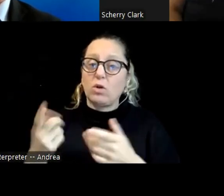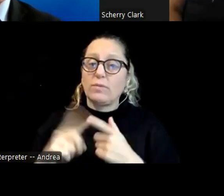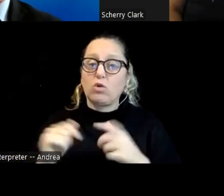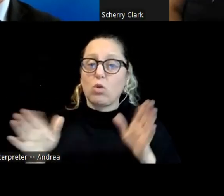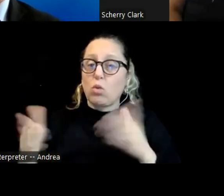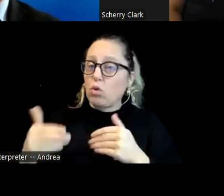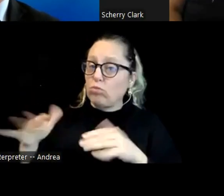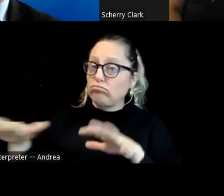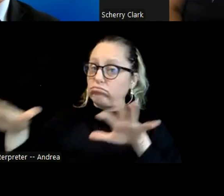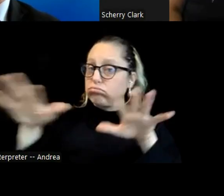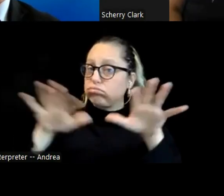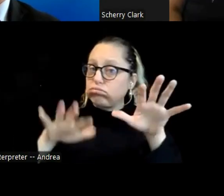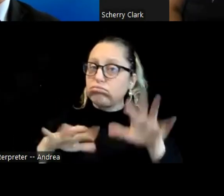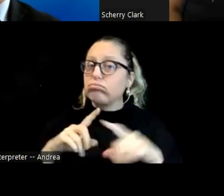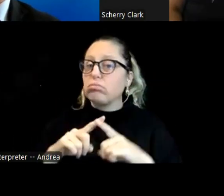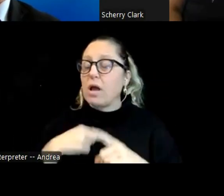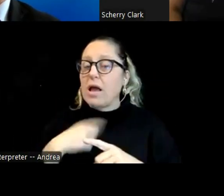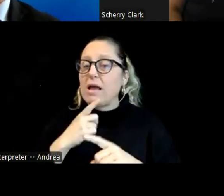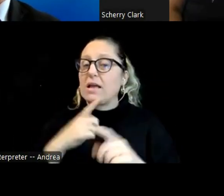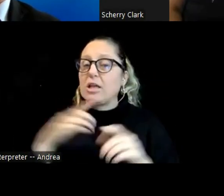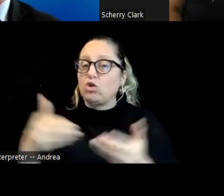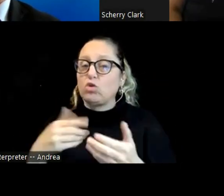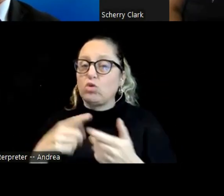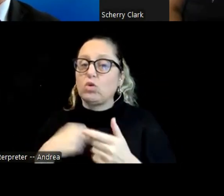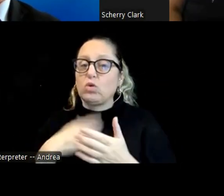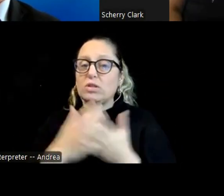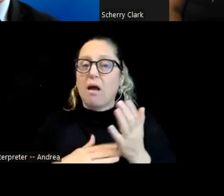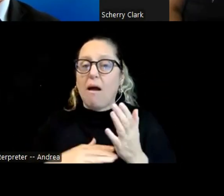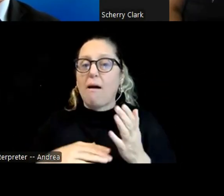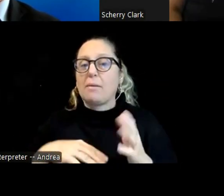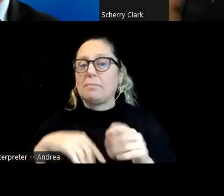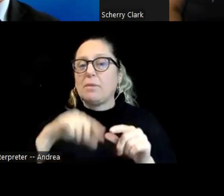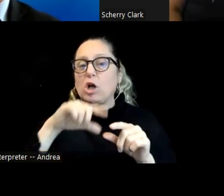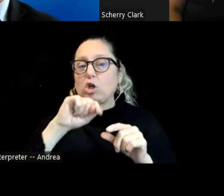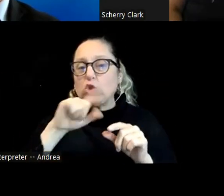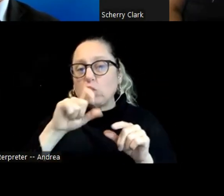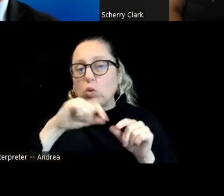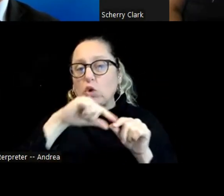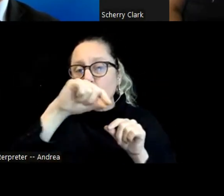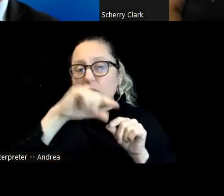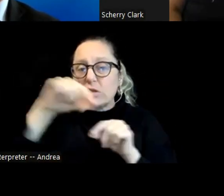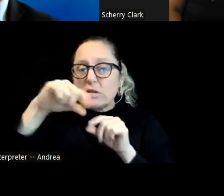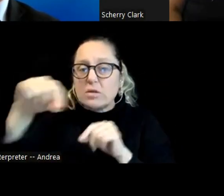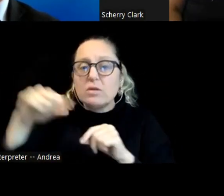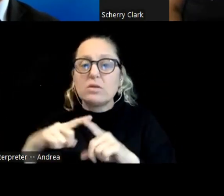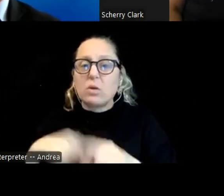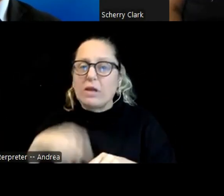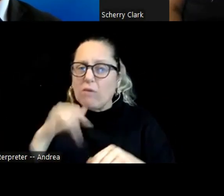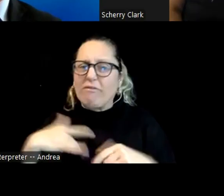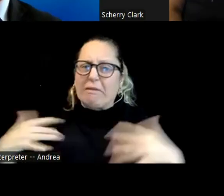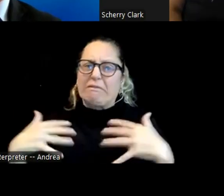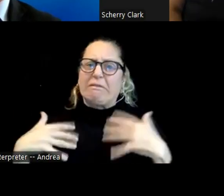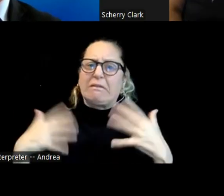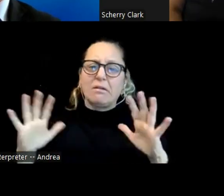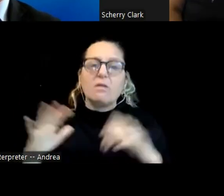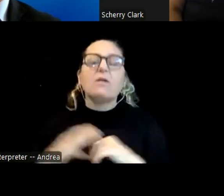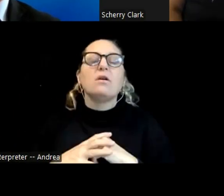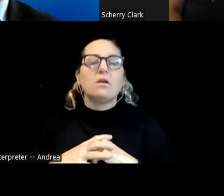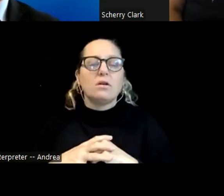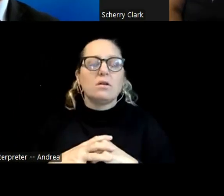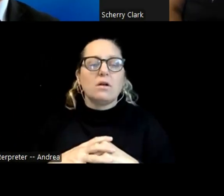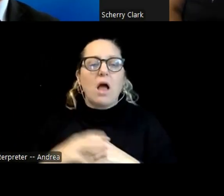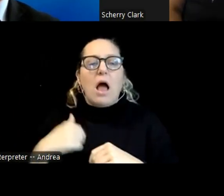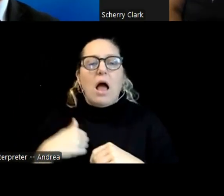room, introduce them to some of the instrumentation or materials that we may be using so they're not so fearful. So I see